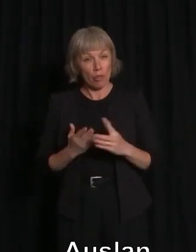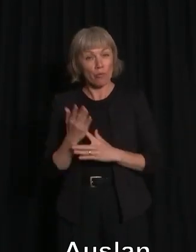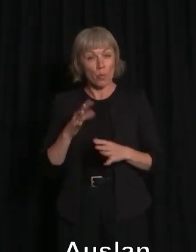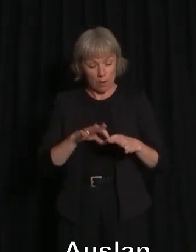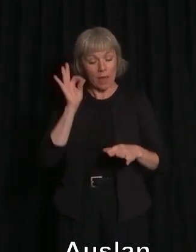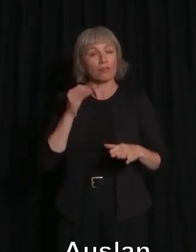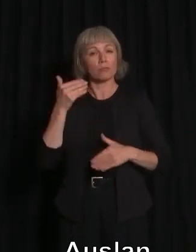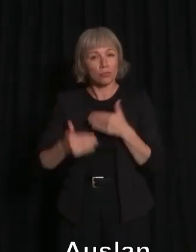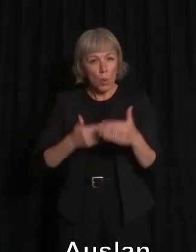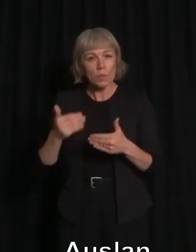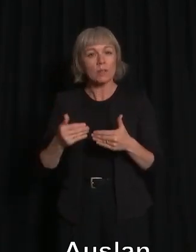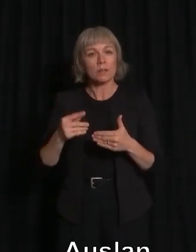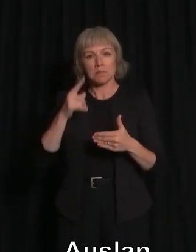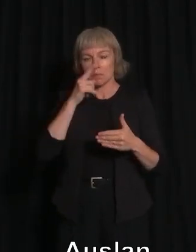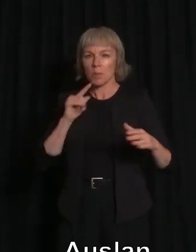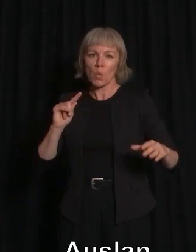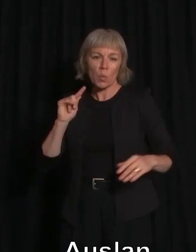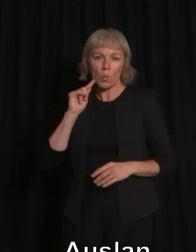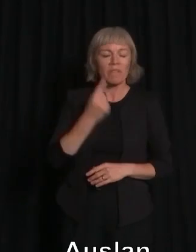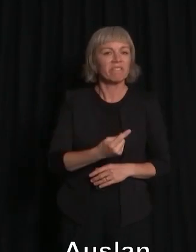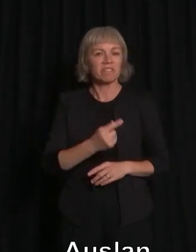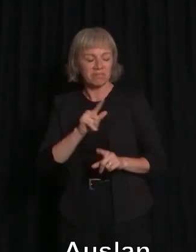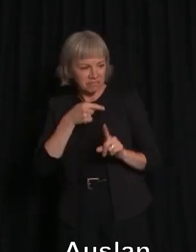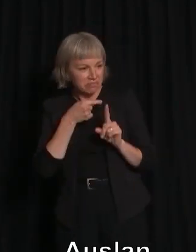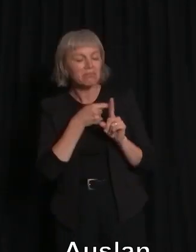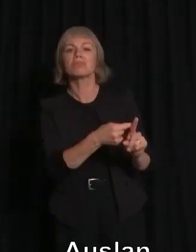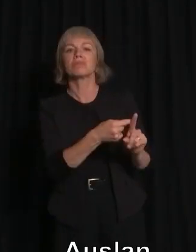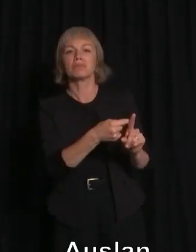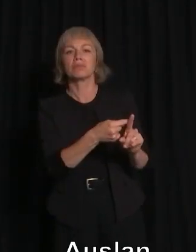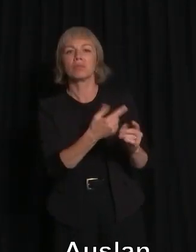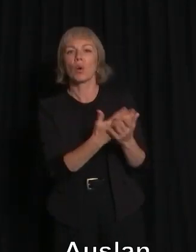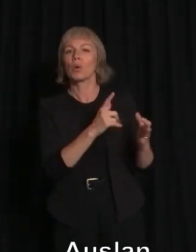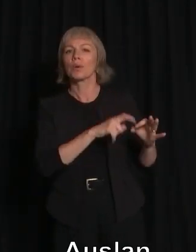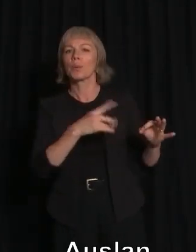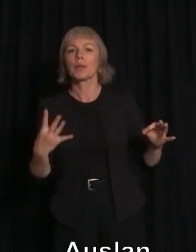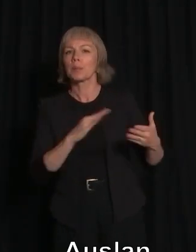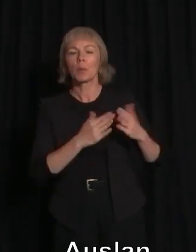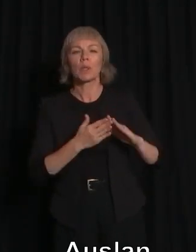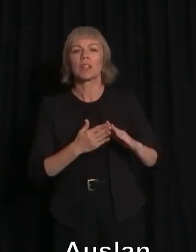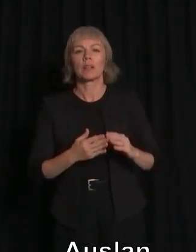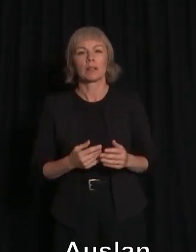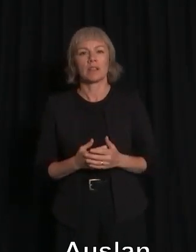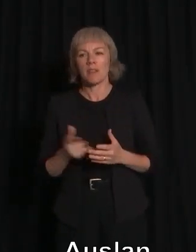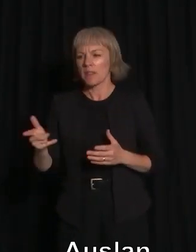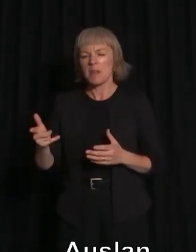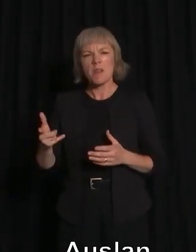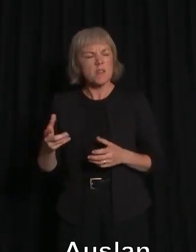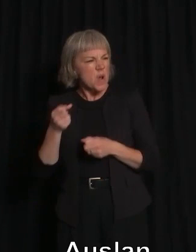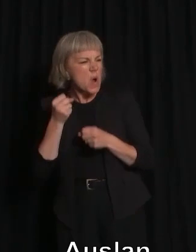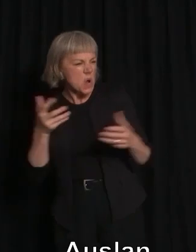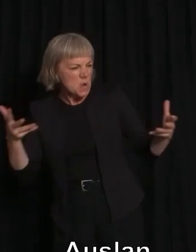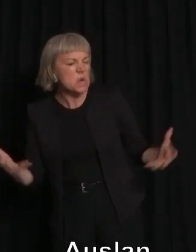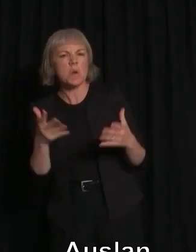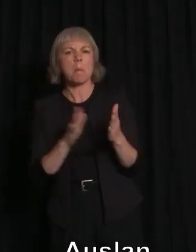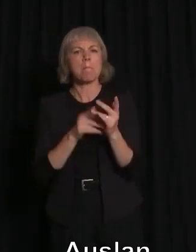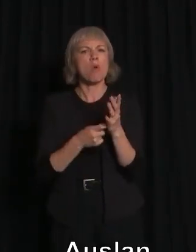seek to galvanize political constituencies by eliciting easy moral outrage and a sense of